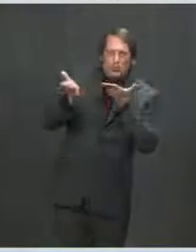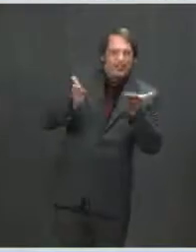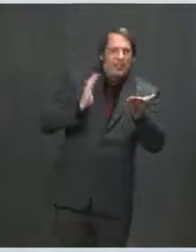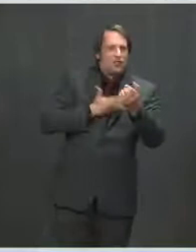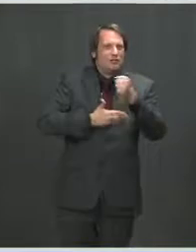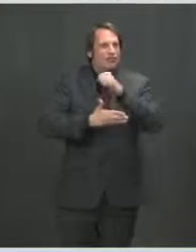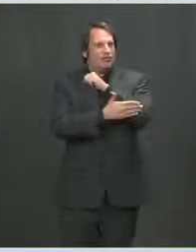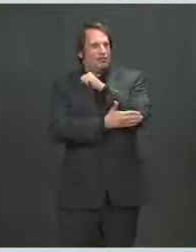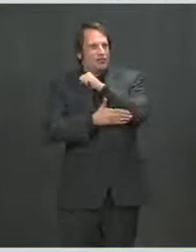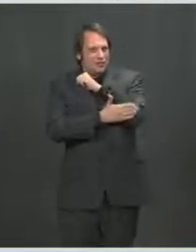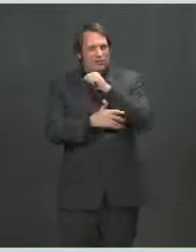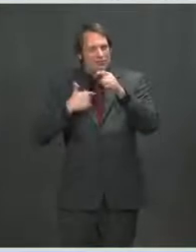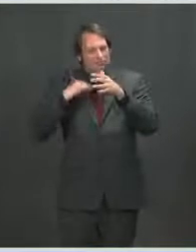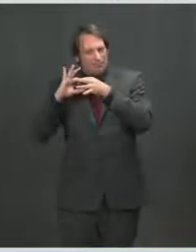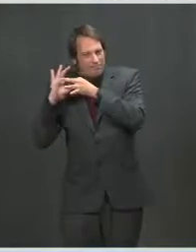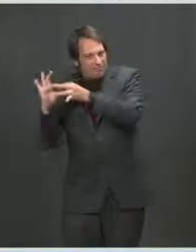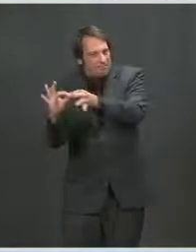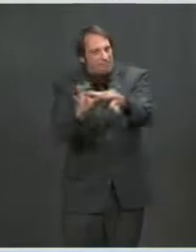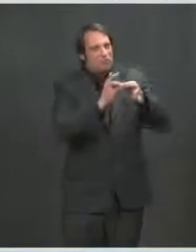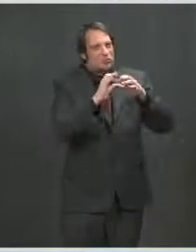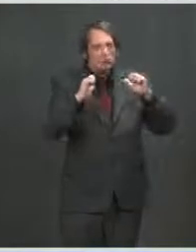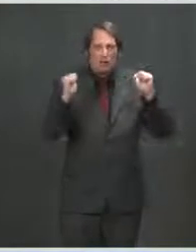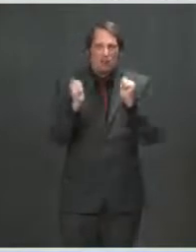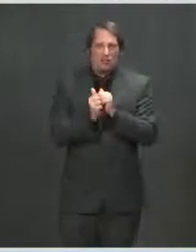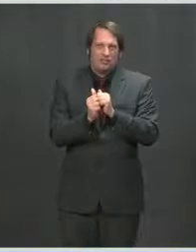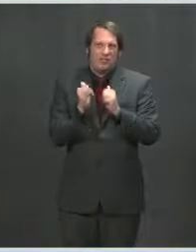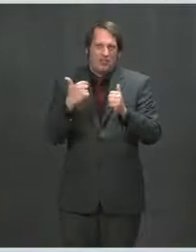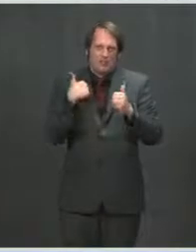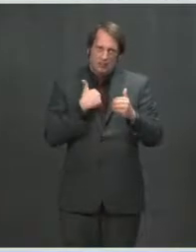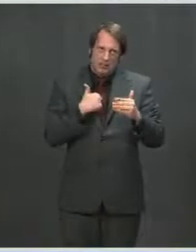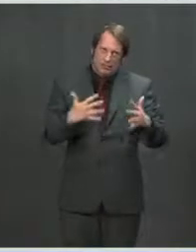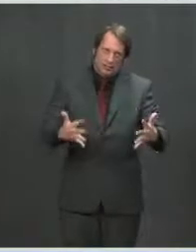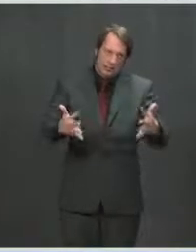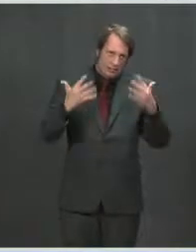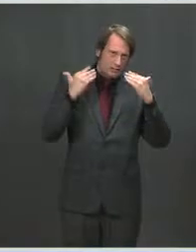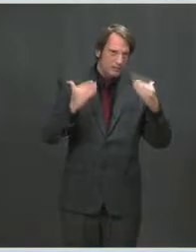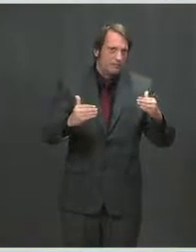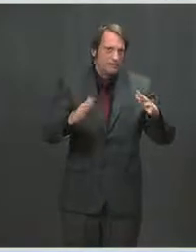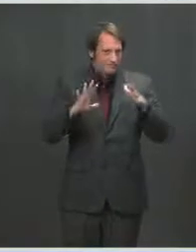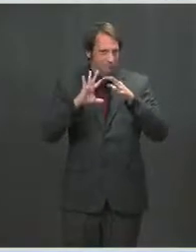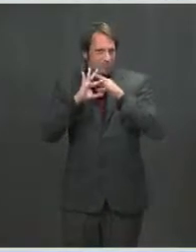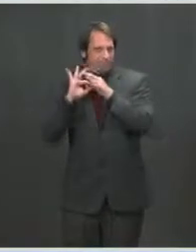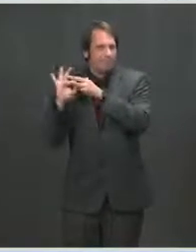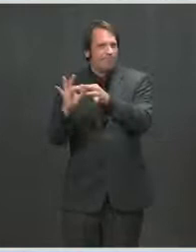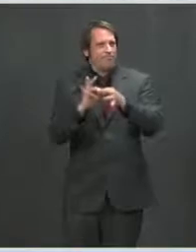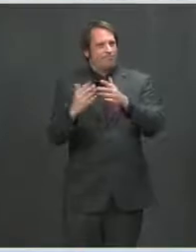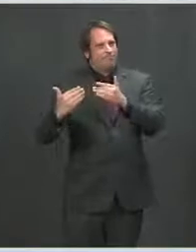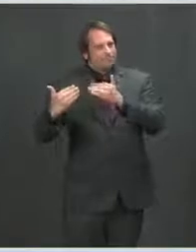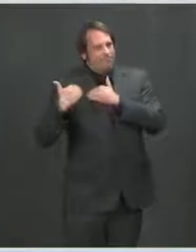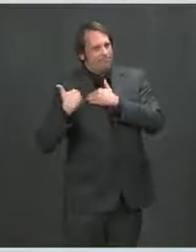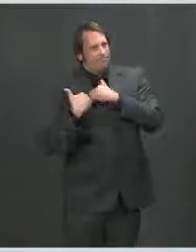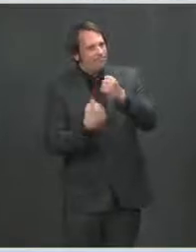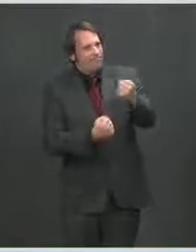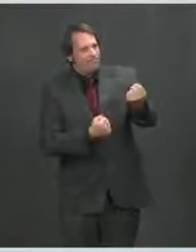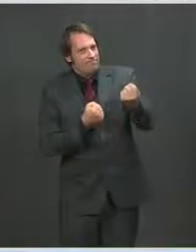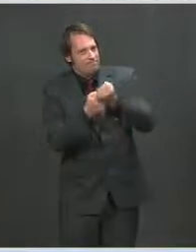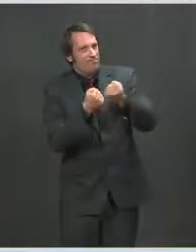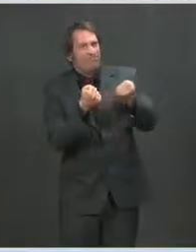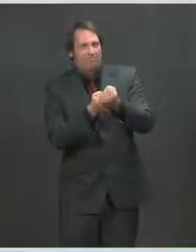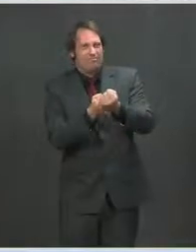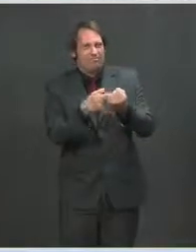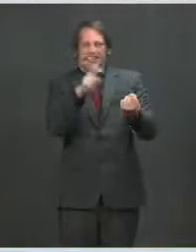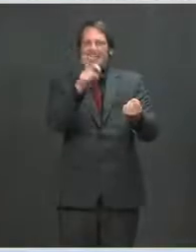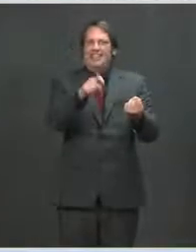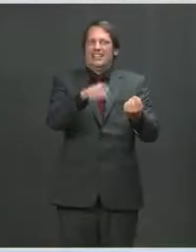together. And it's time that we match that devotion. Your commander-in-chief